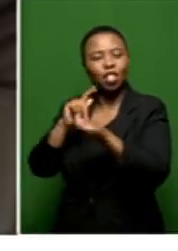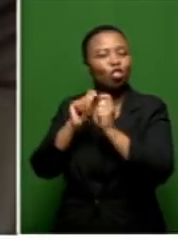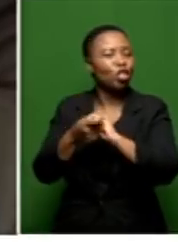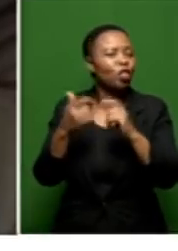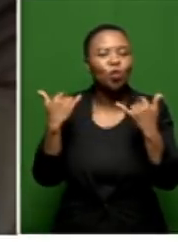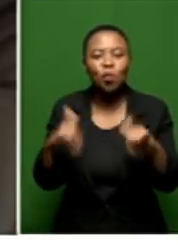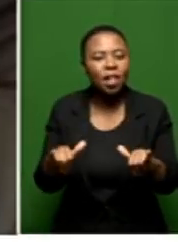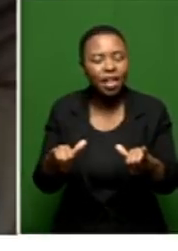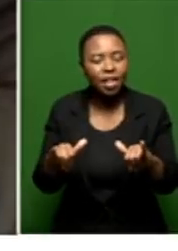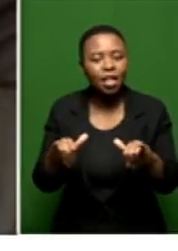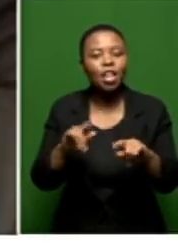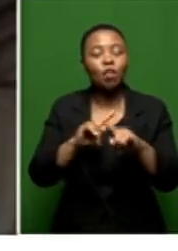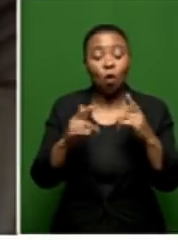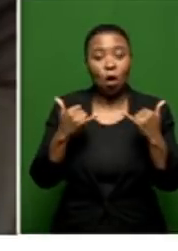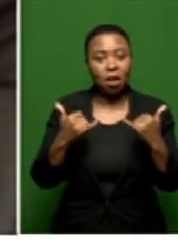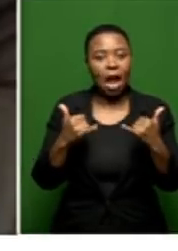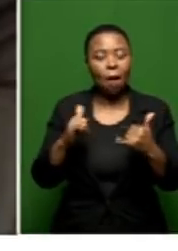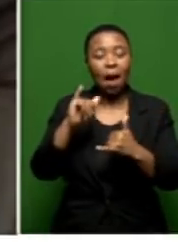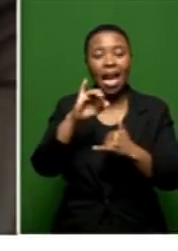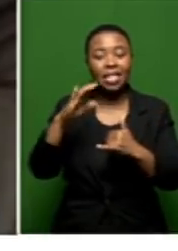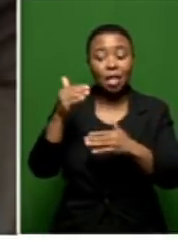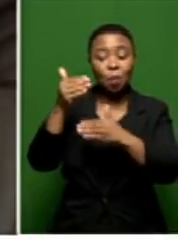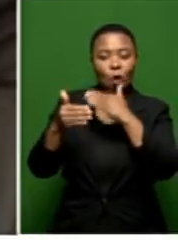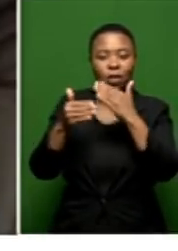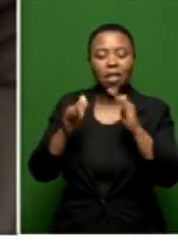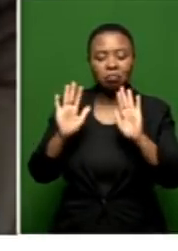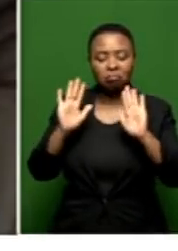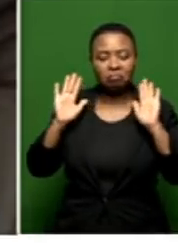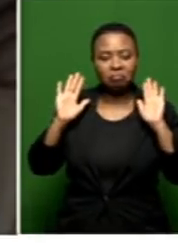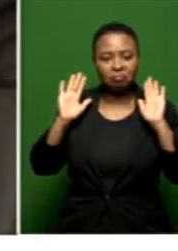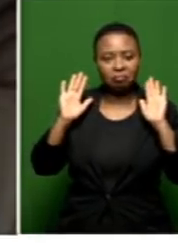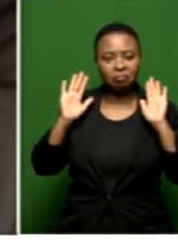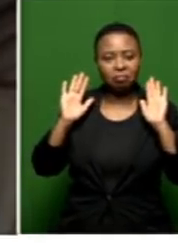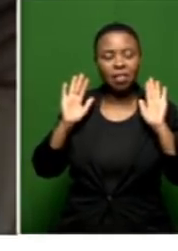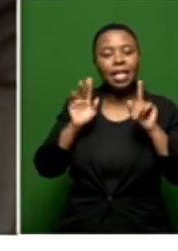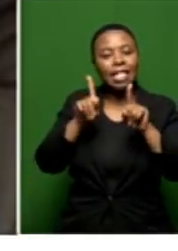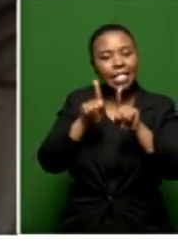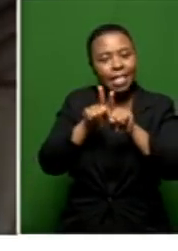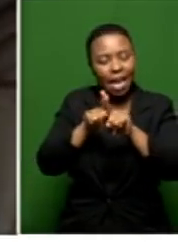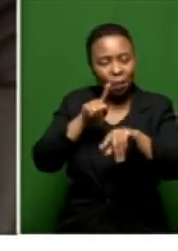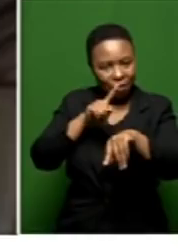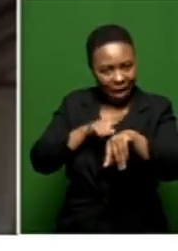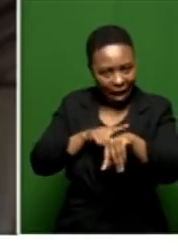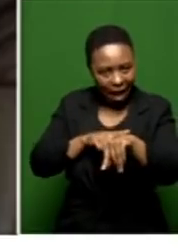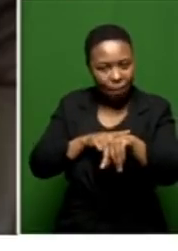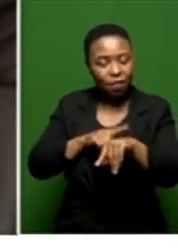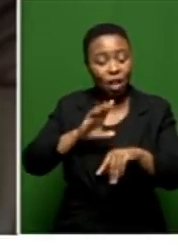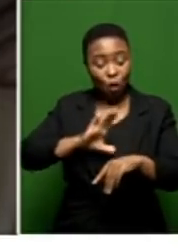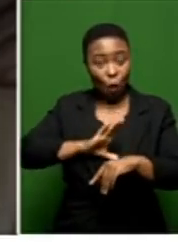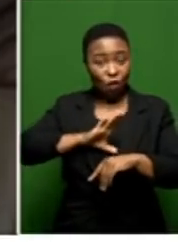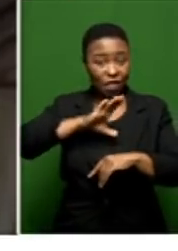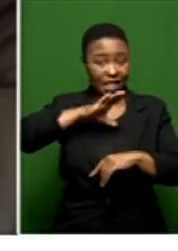are disengaging from electoral processes, but they're also expressing a lack of confidence in